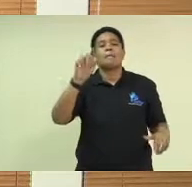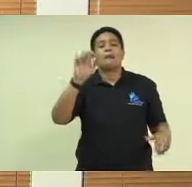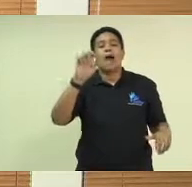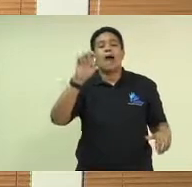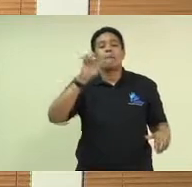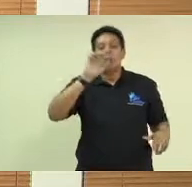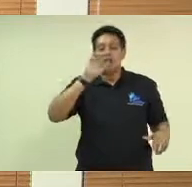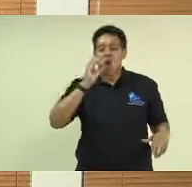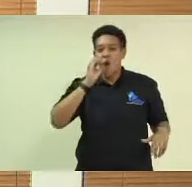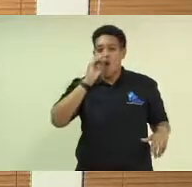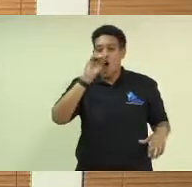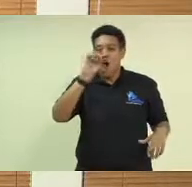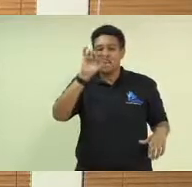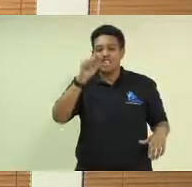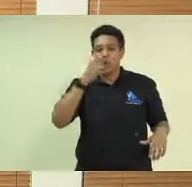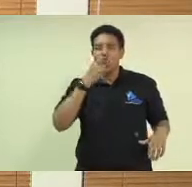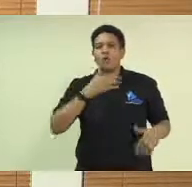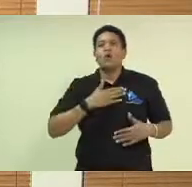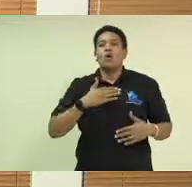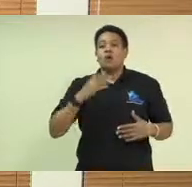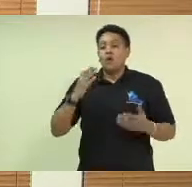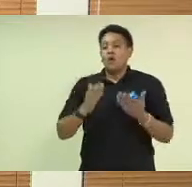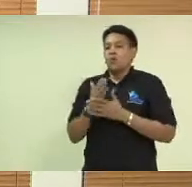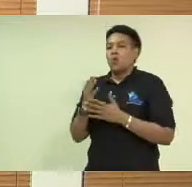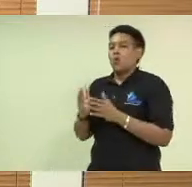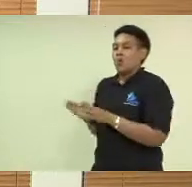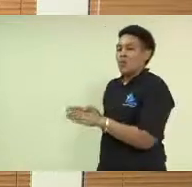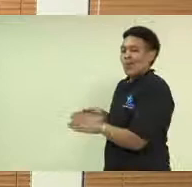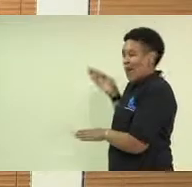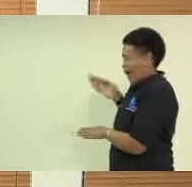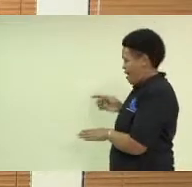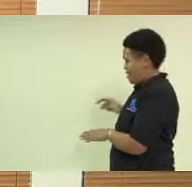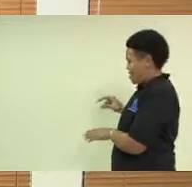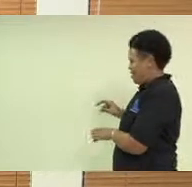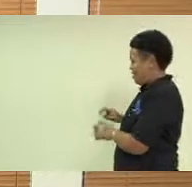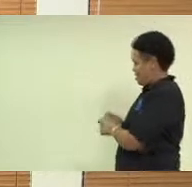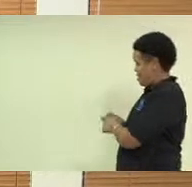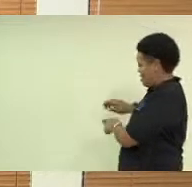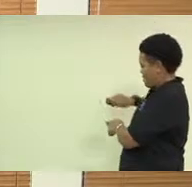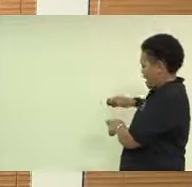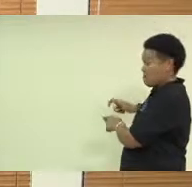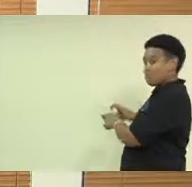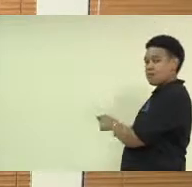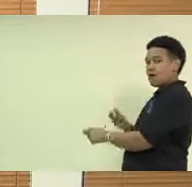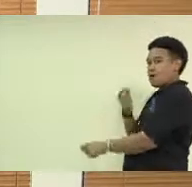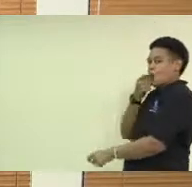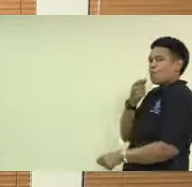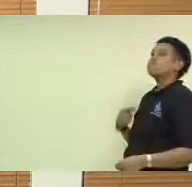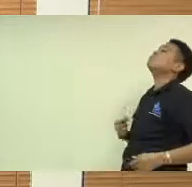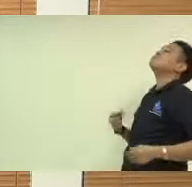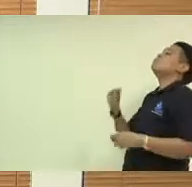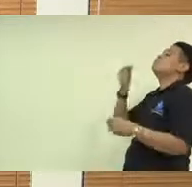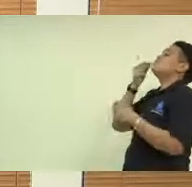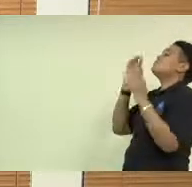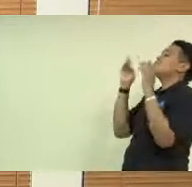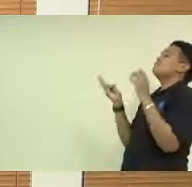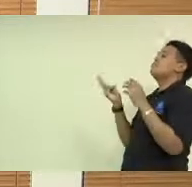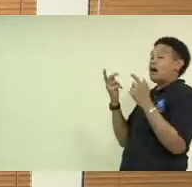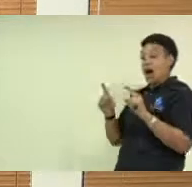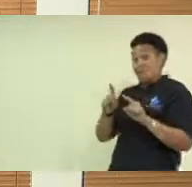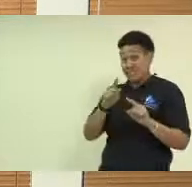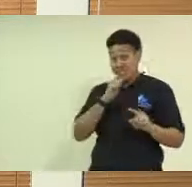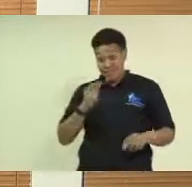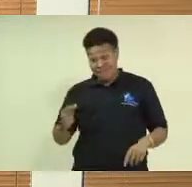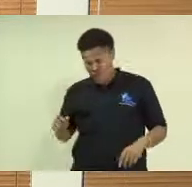up our oxygen capacity as well. So when we have piped oxygen, oxygen delivery is